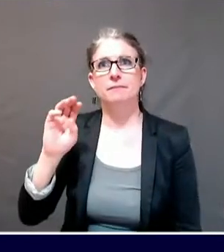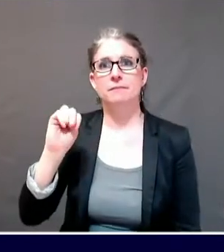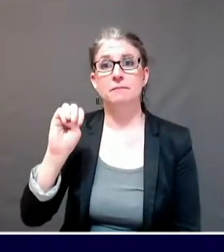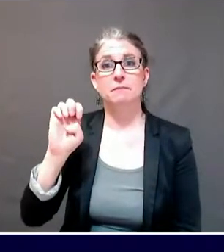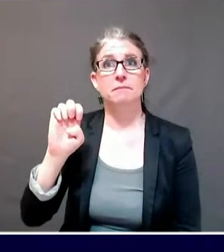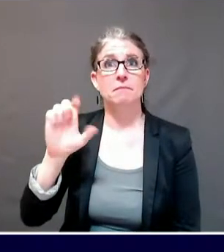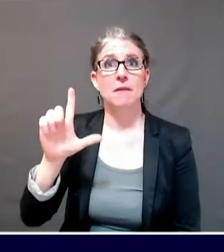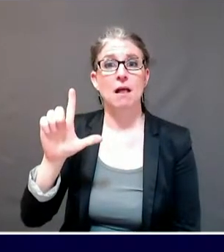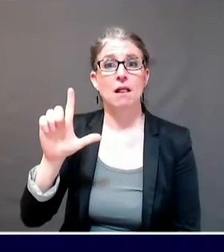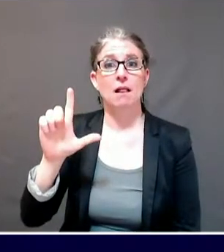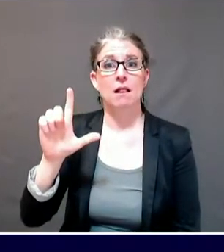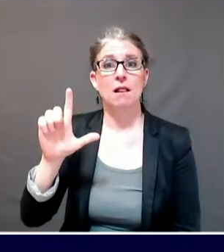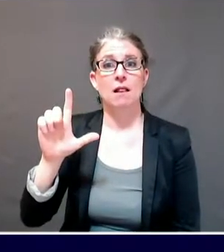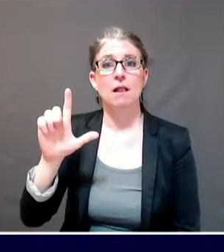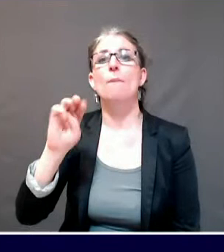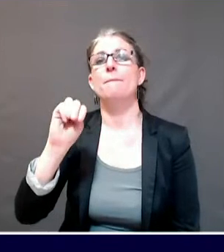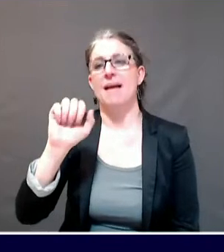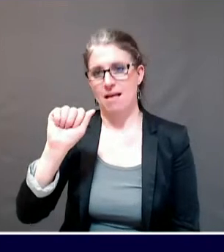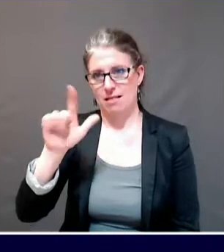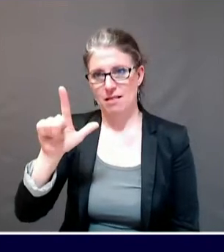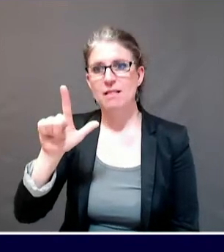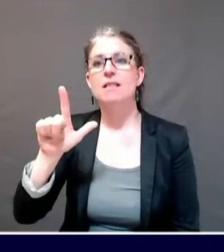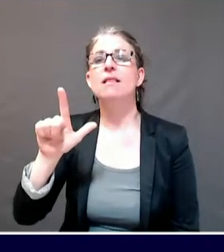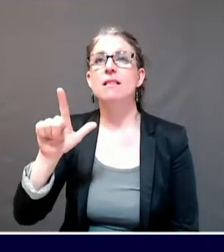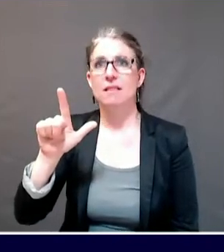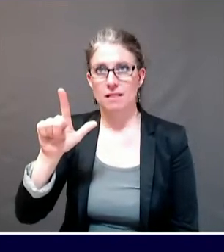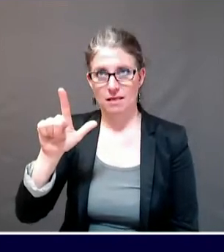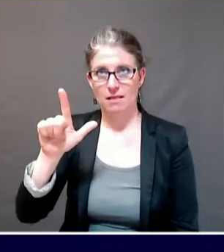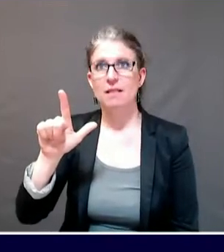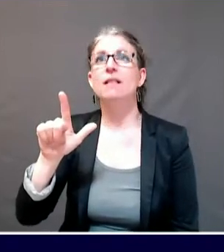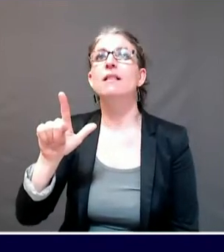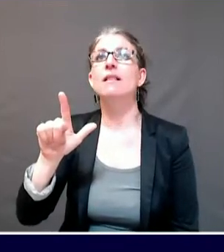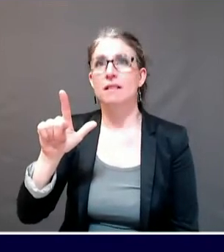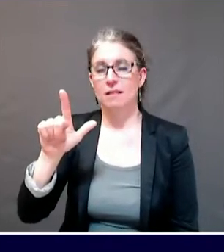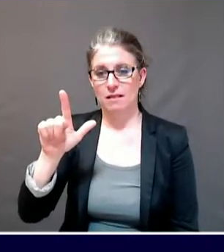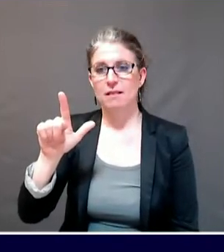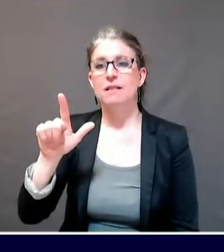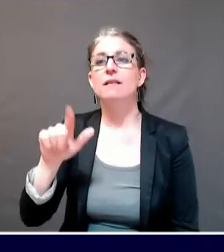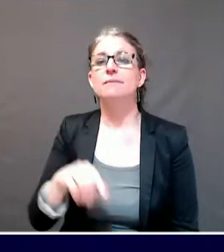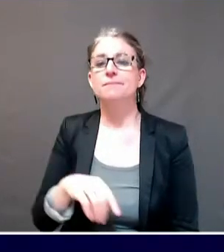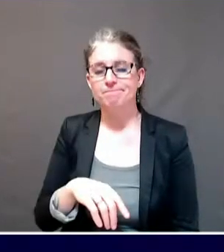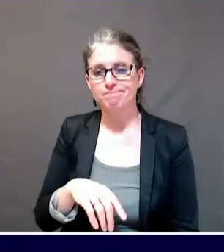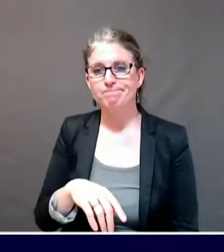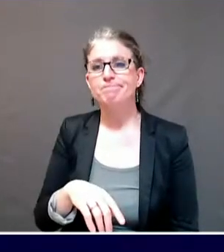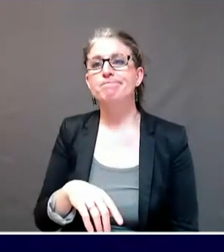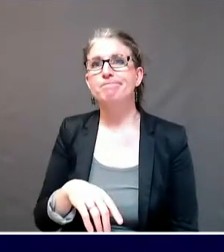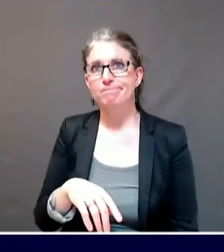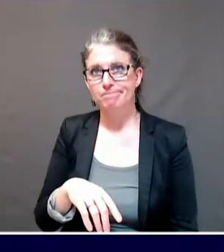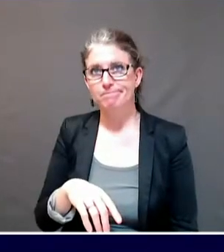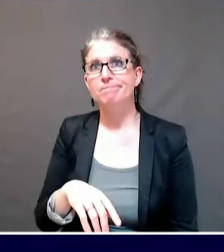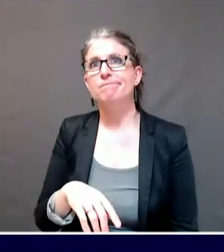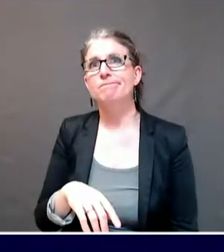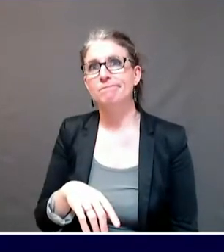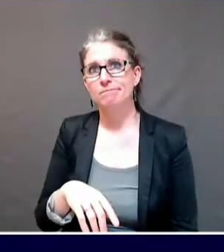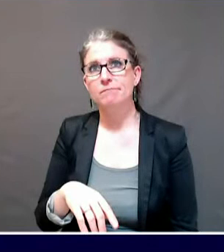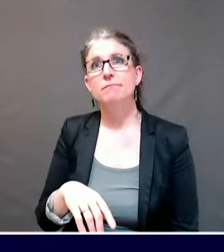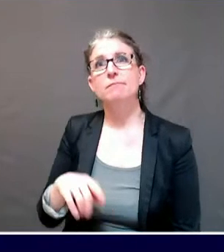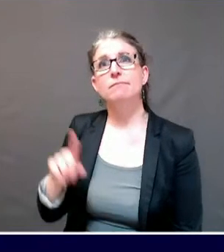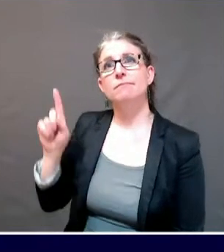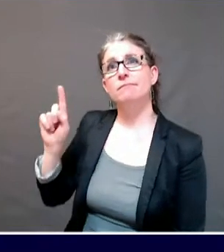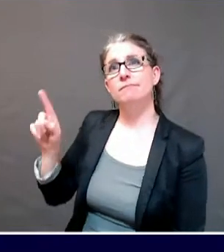My question first is, given the state is seeing elevated cases, is